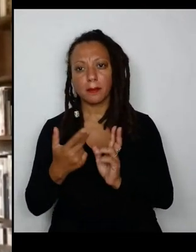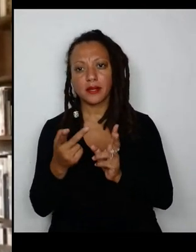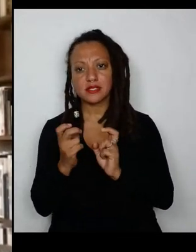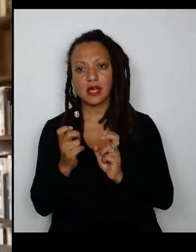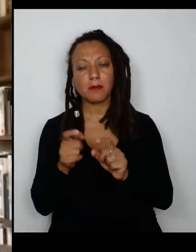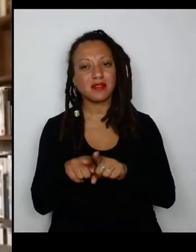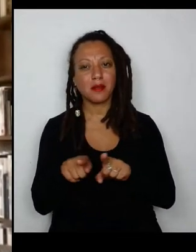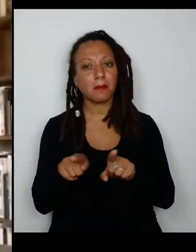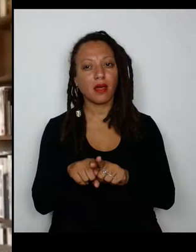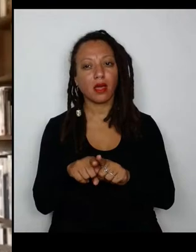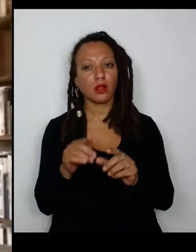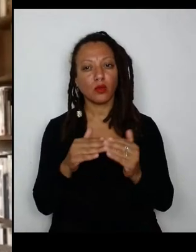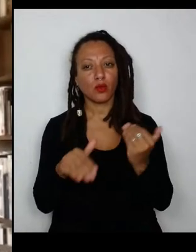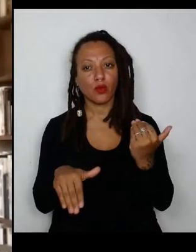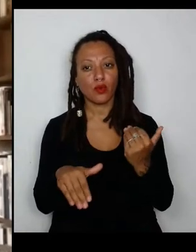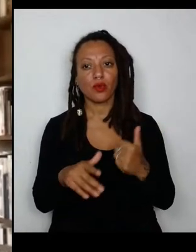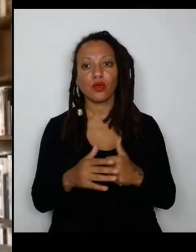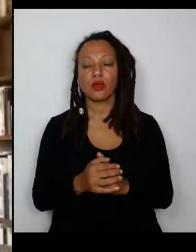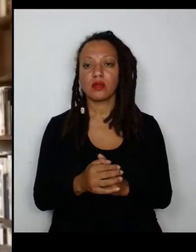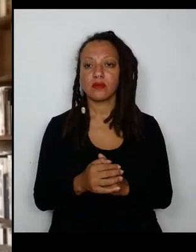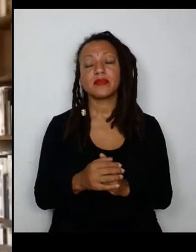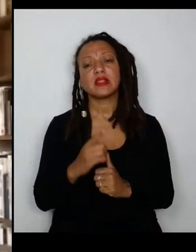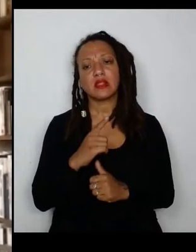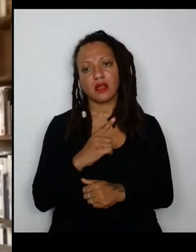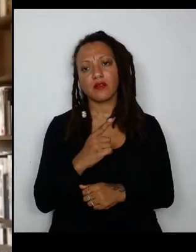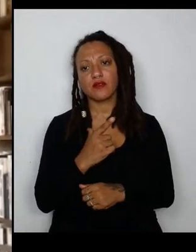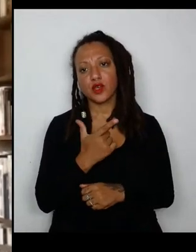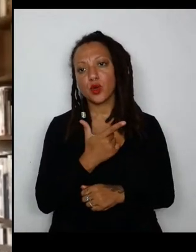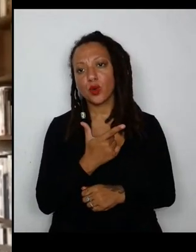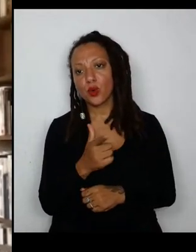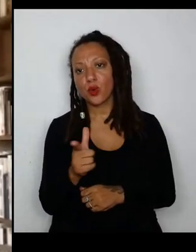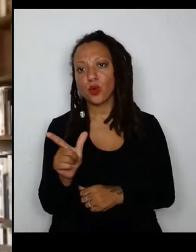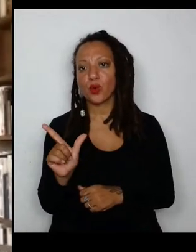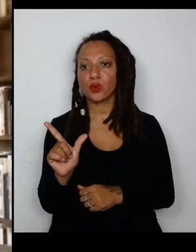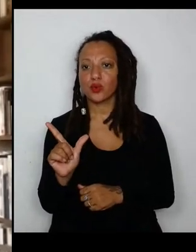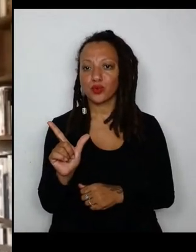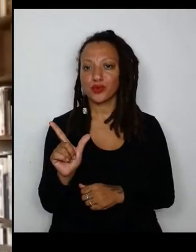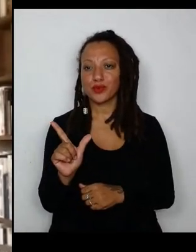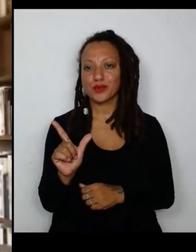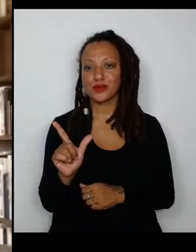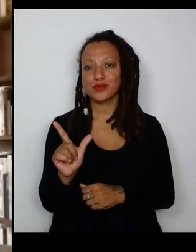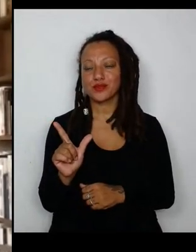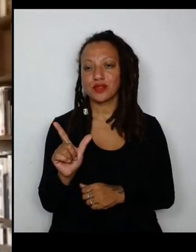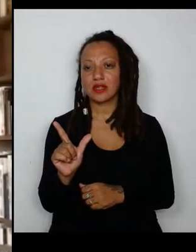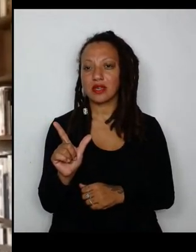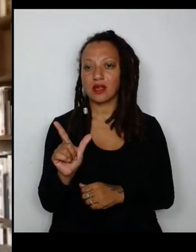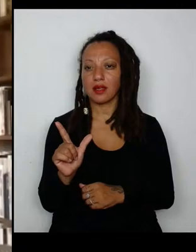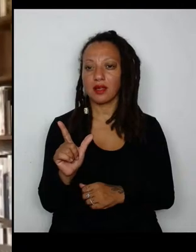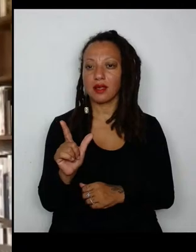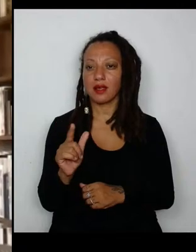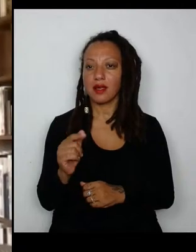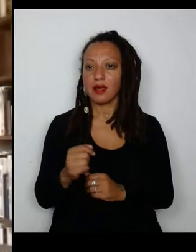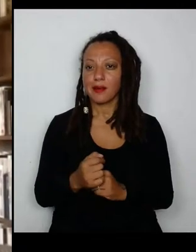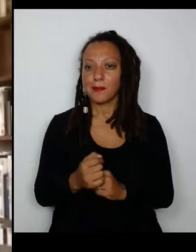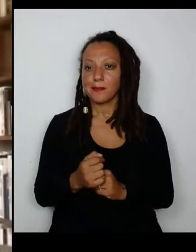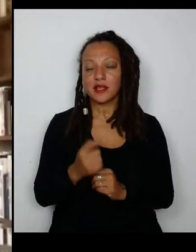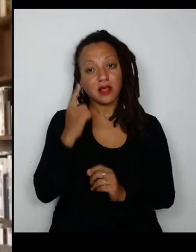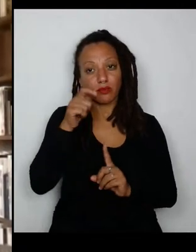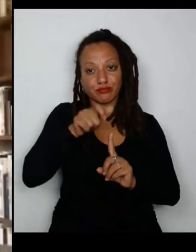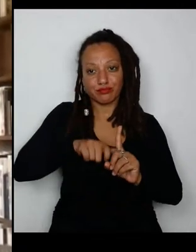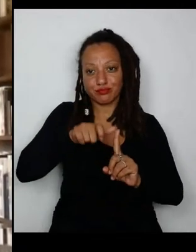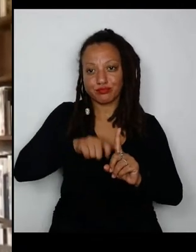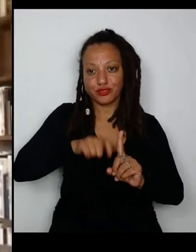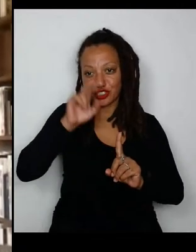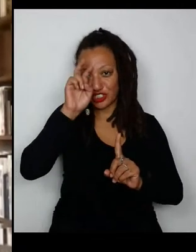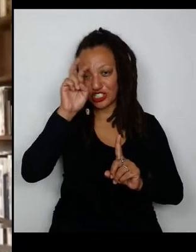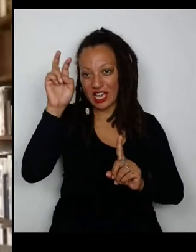sort of artist genius figure that irina was um showing the iconography of in her presentation too